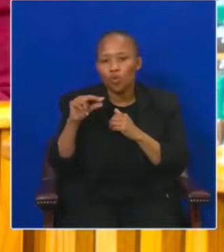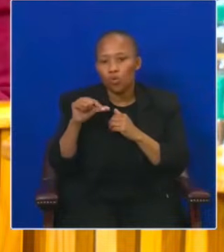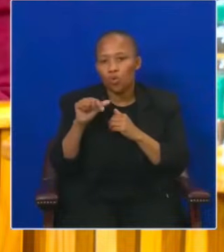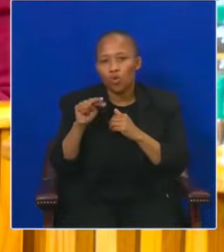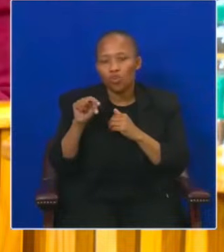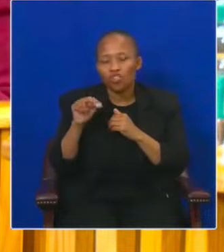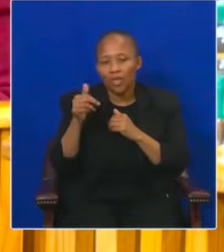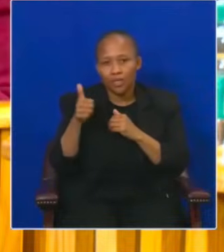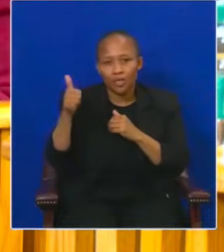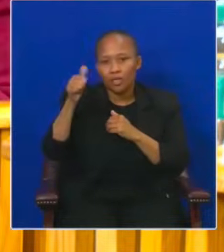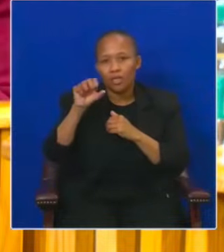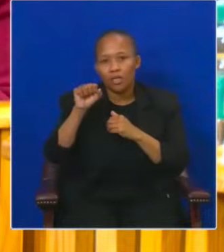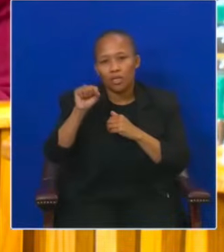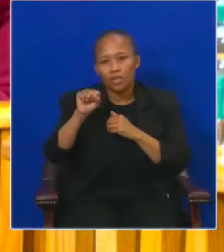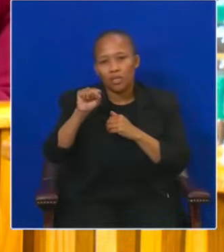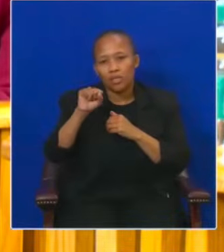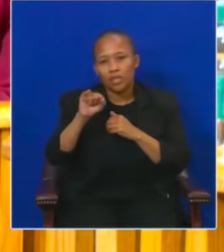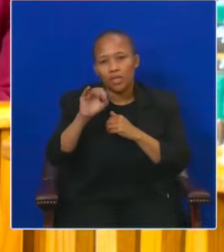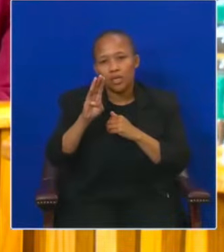Please proceed, Witness C.